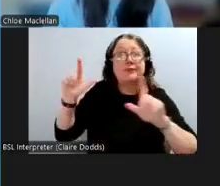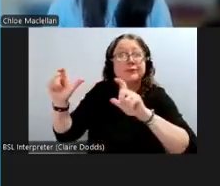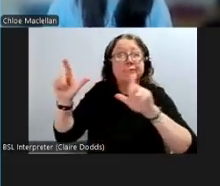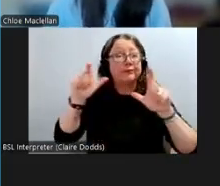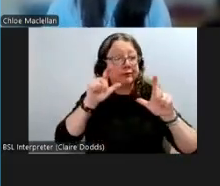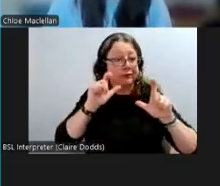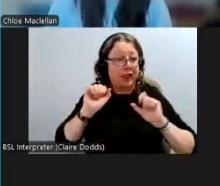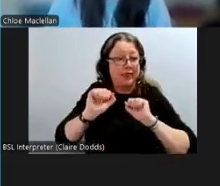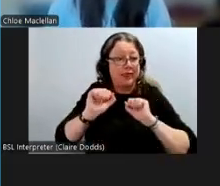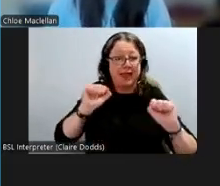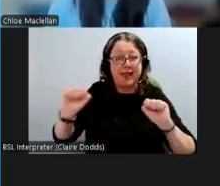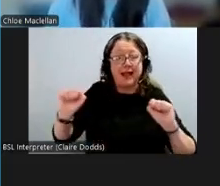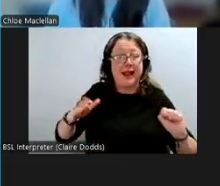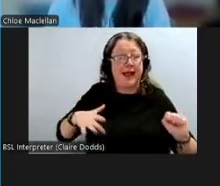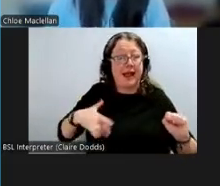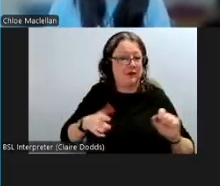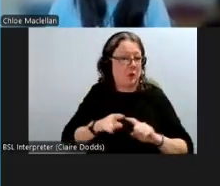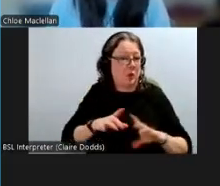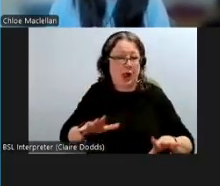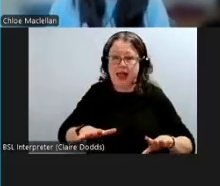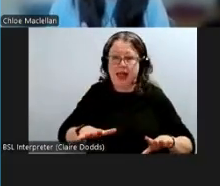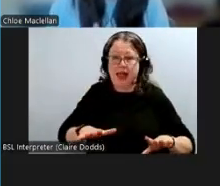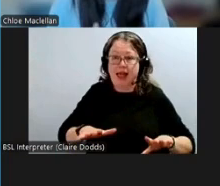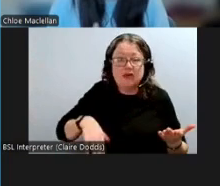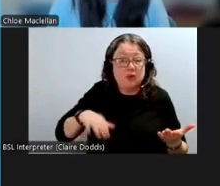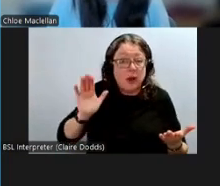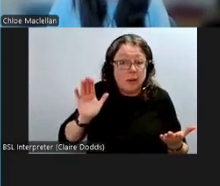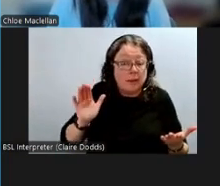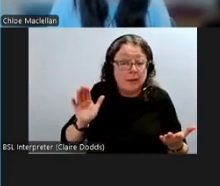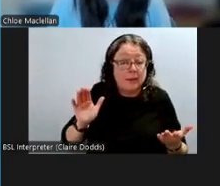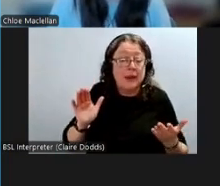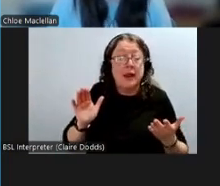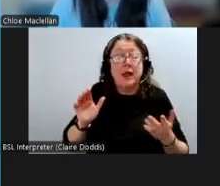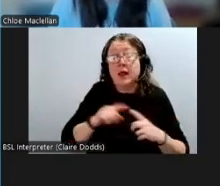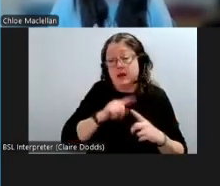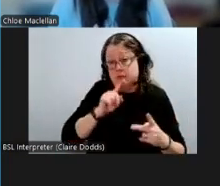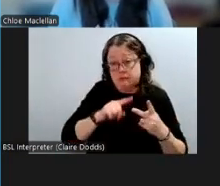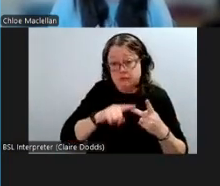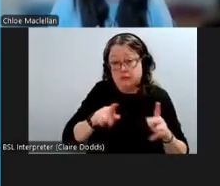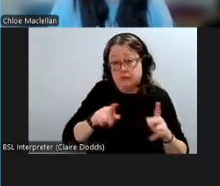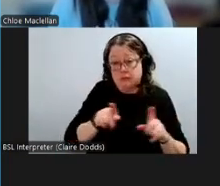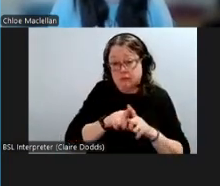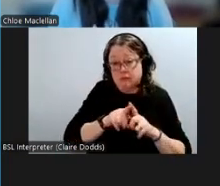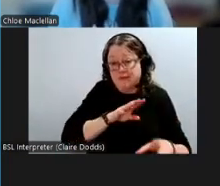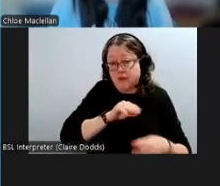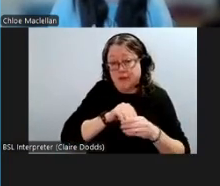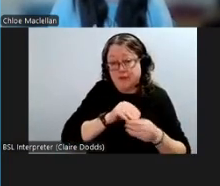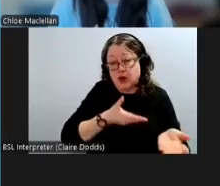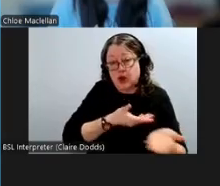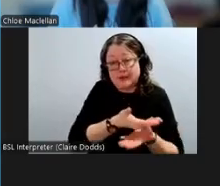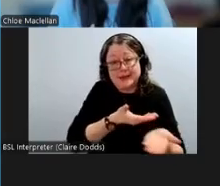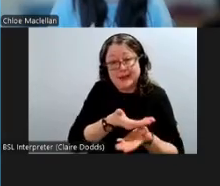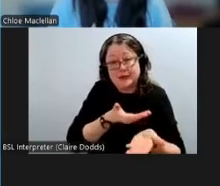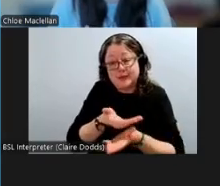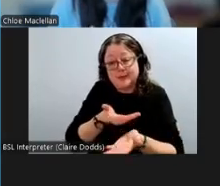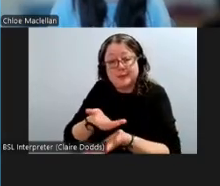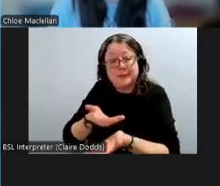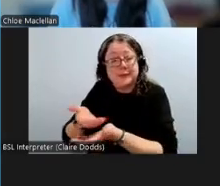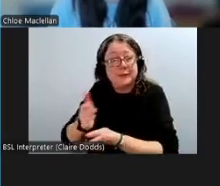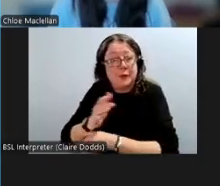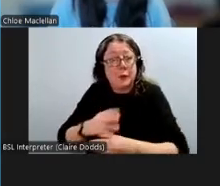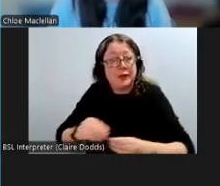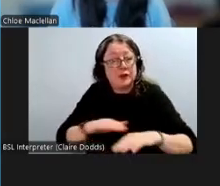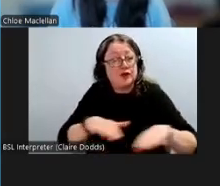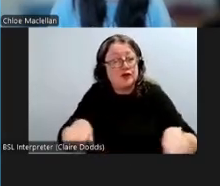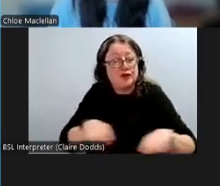what it looked like where they grew up. Part of that was also a consultation with the children around what it was like where they lived and what